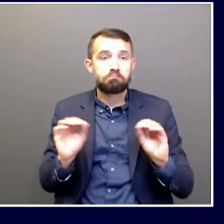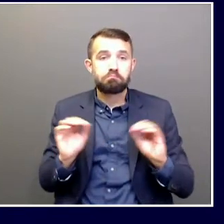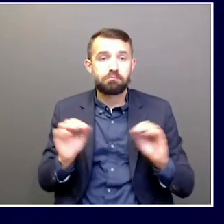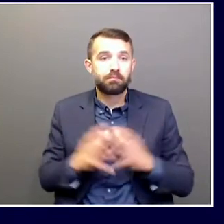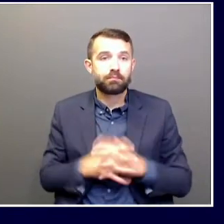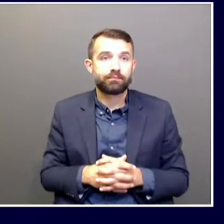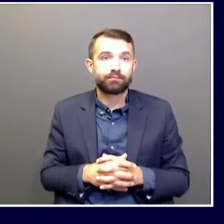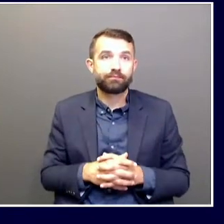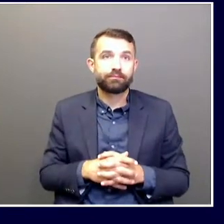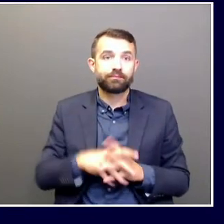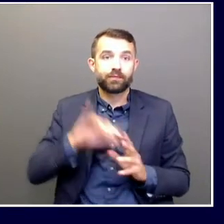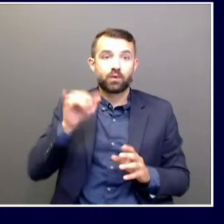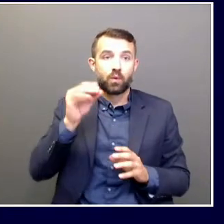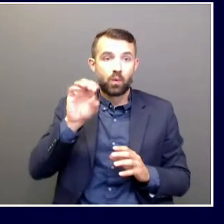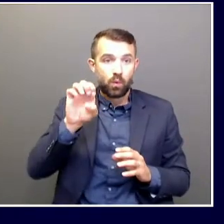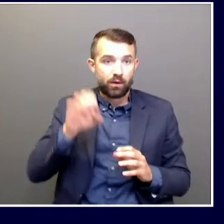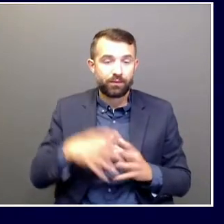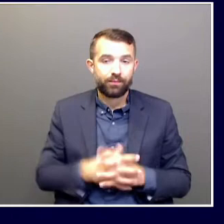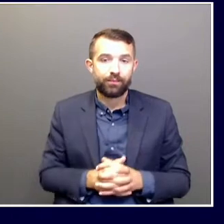next.